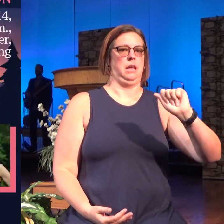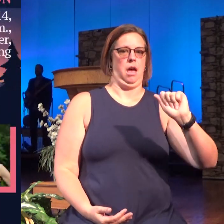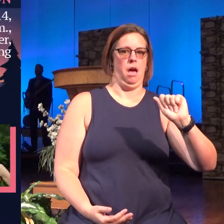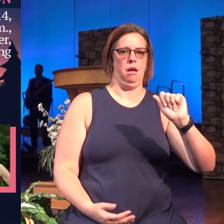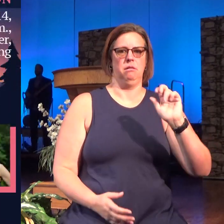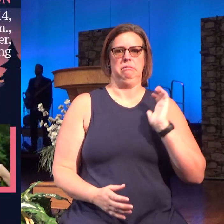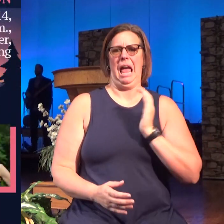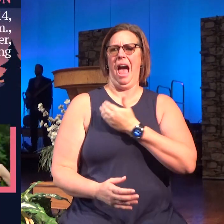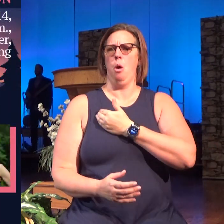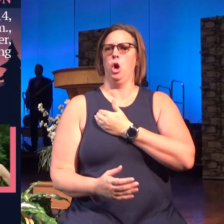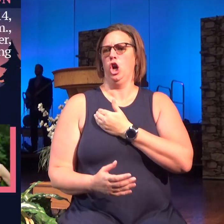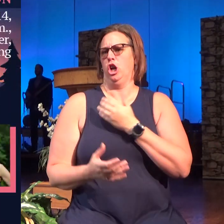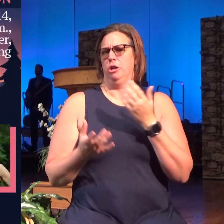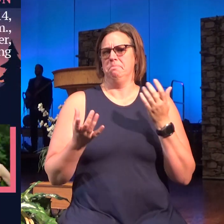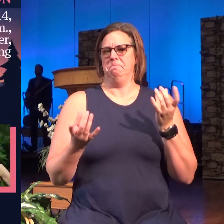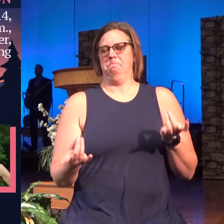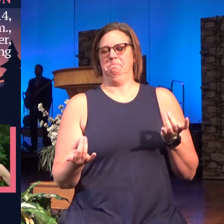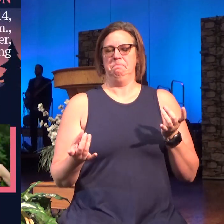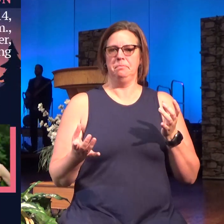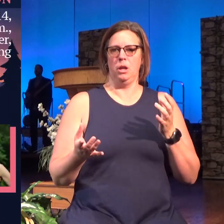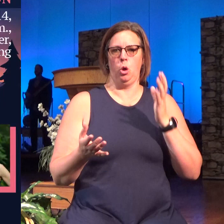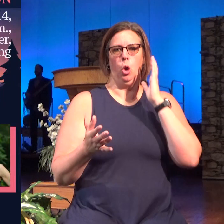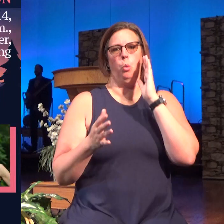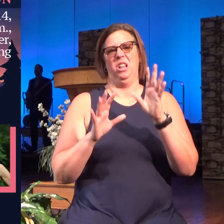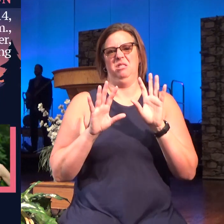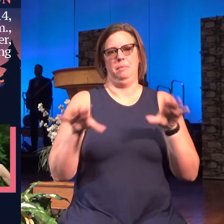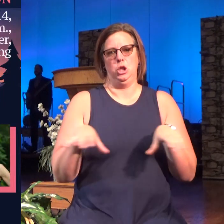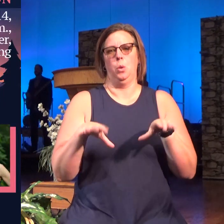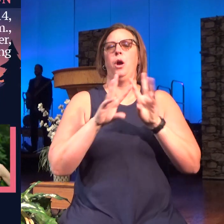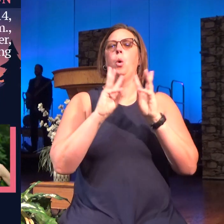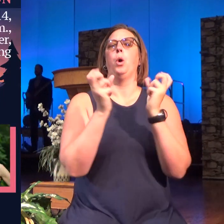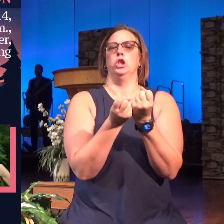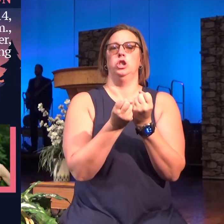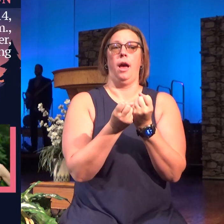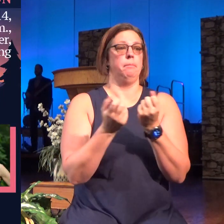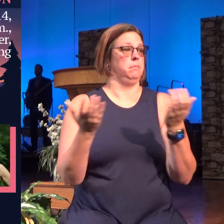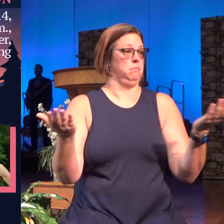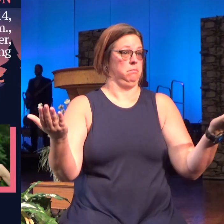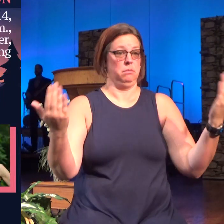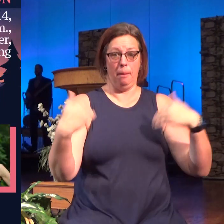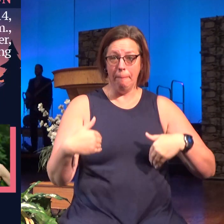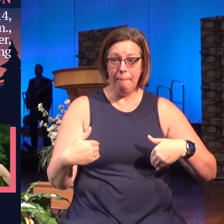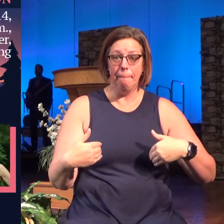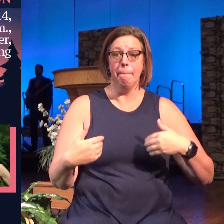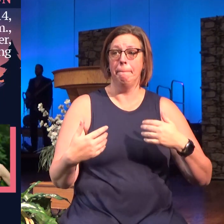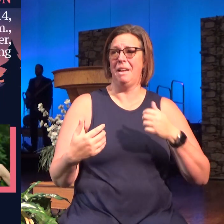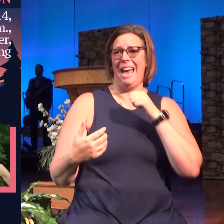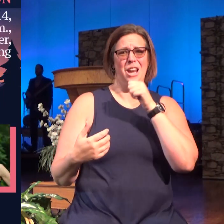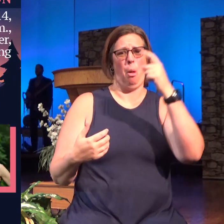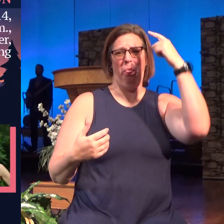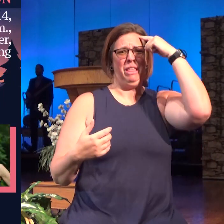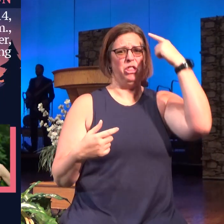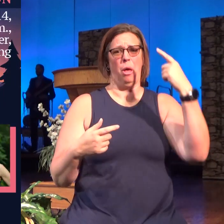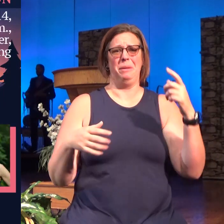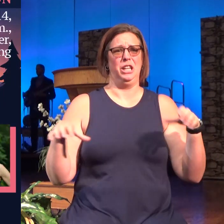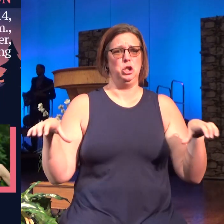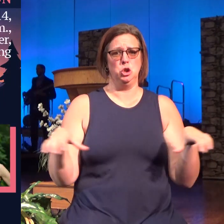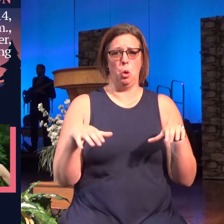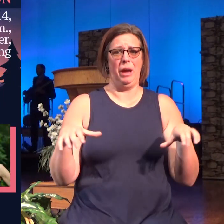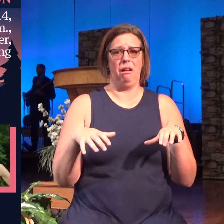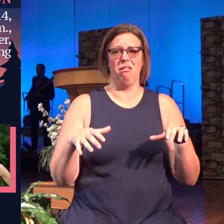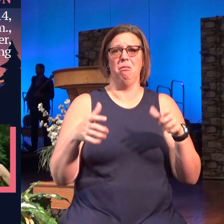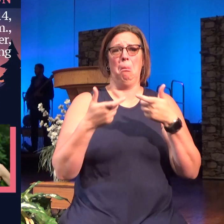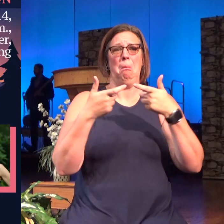workshop about thriving and moving forward. So you can come dressed as you are, and I don't think they'll be doing jumping jacks or anything, but you can